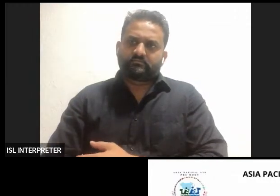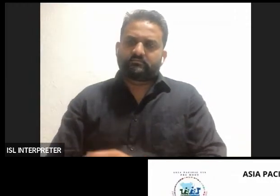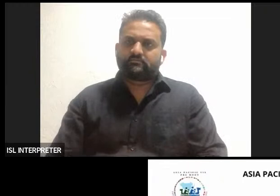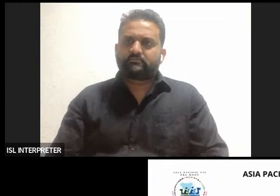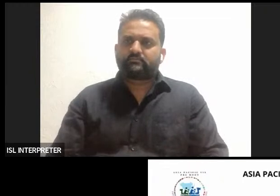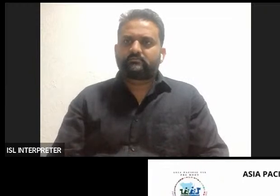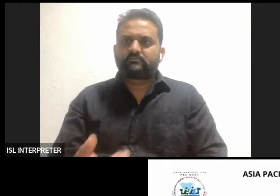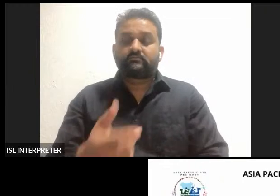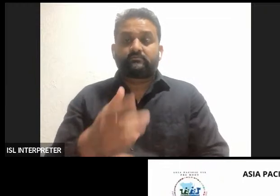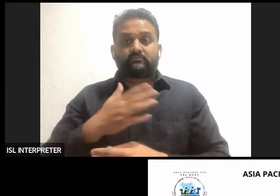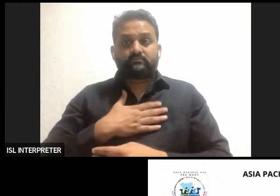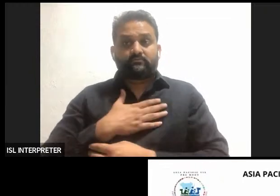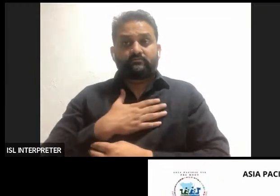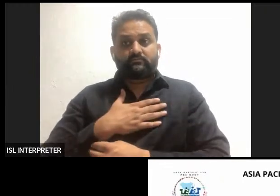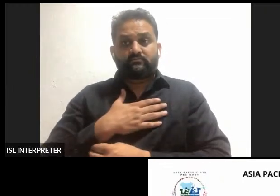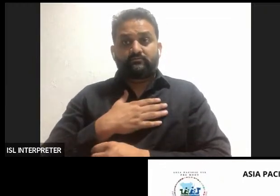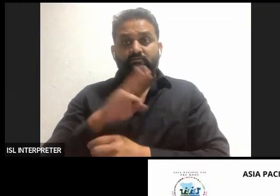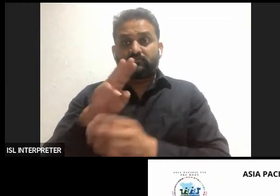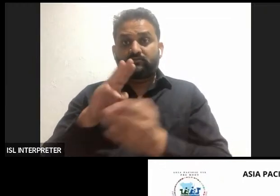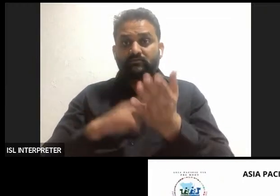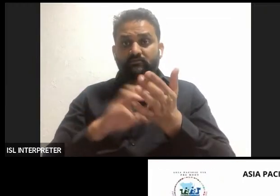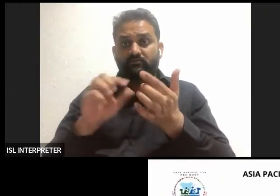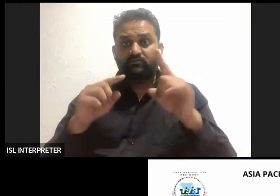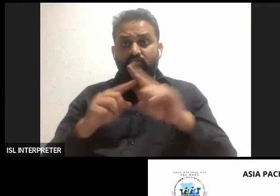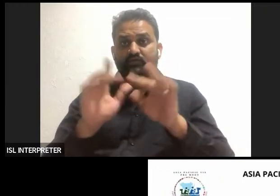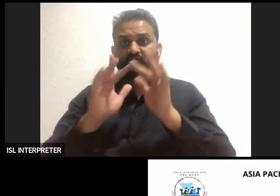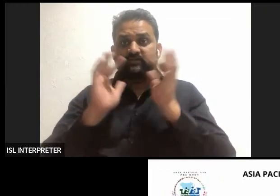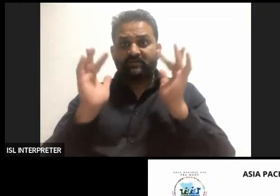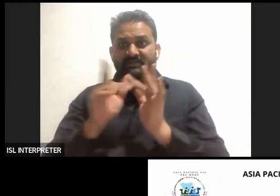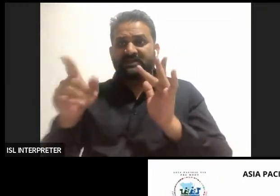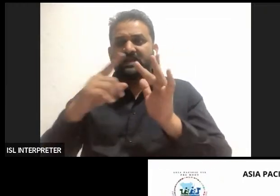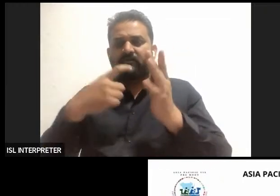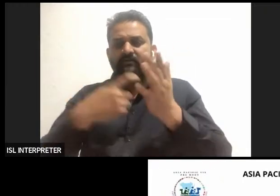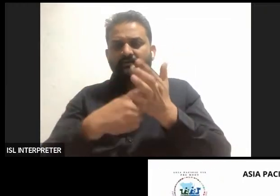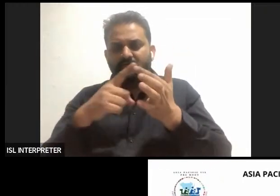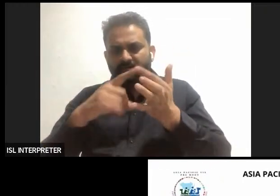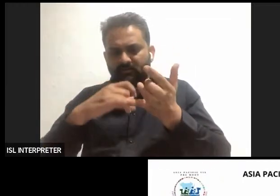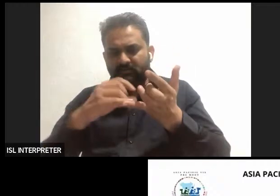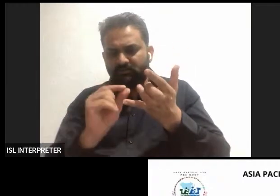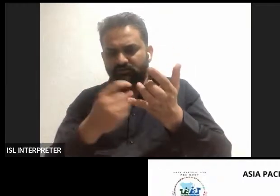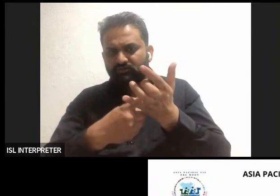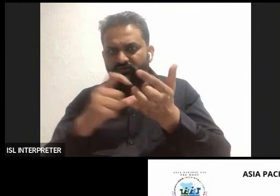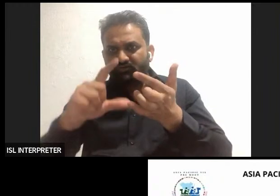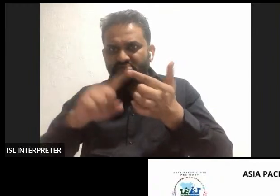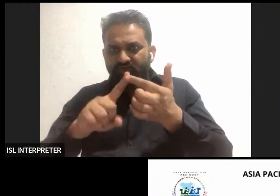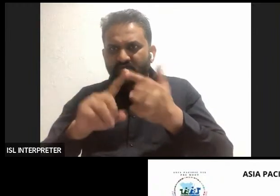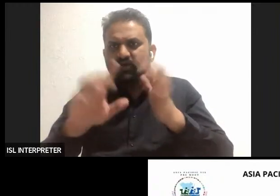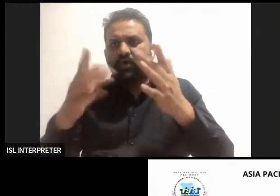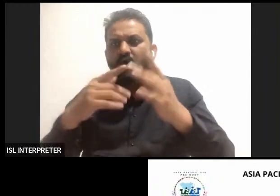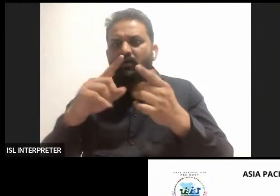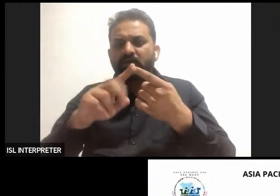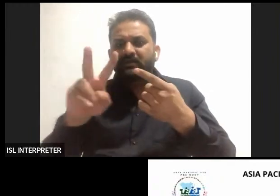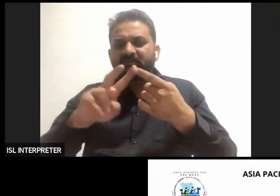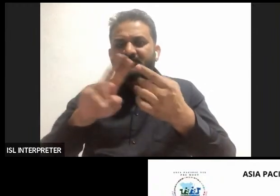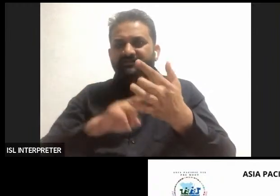In our moot website, there's a resource page and the event page. You can find it over there.